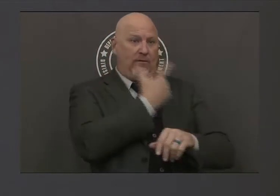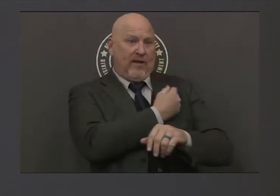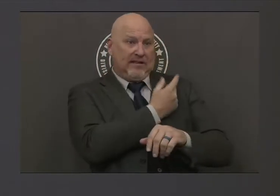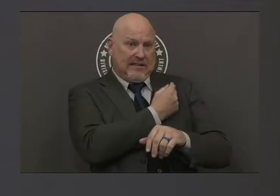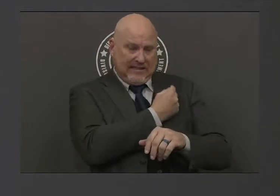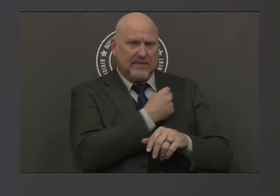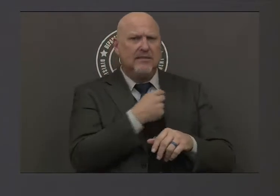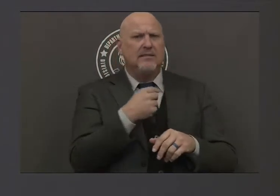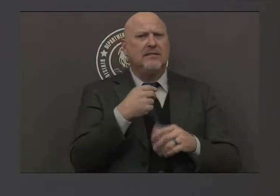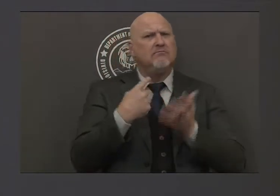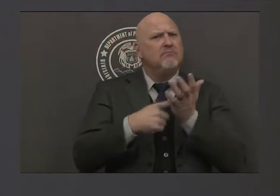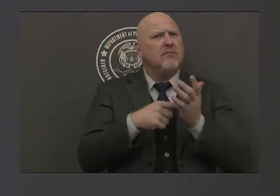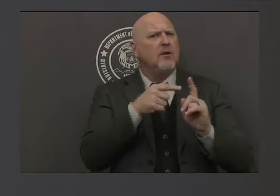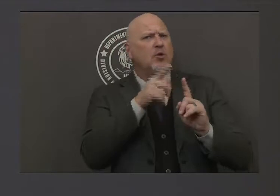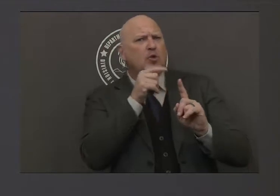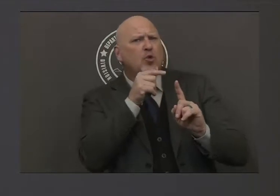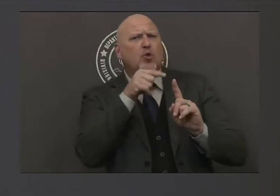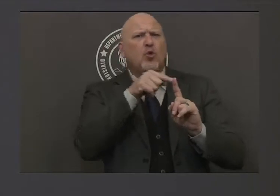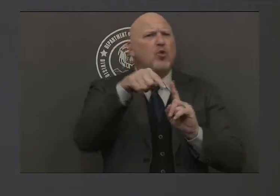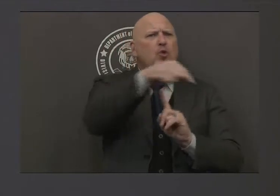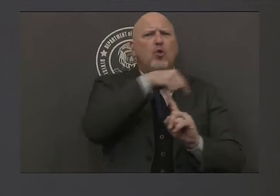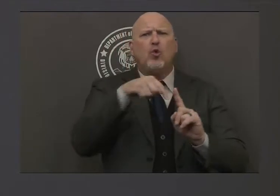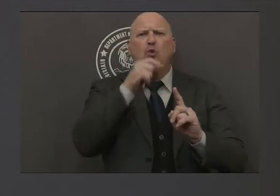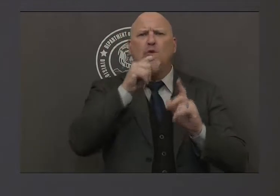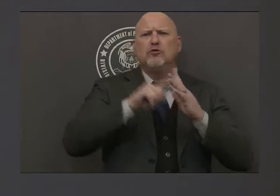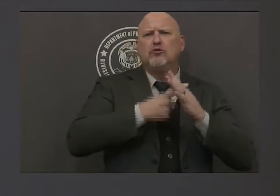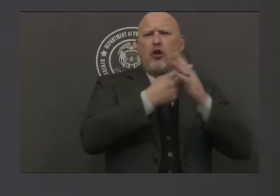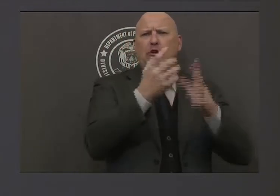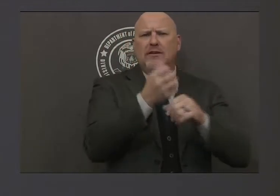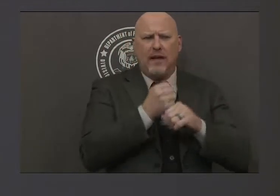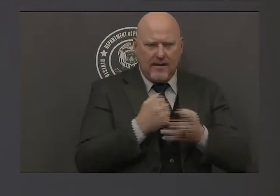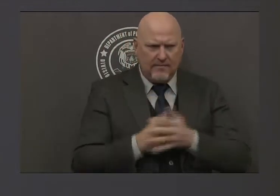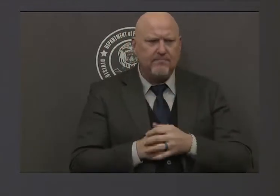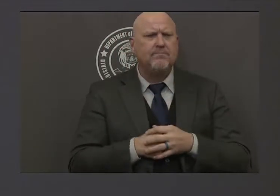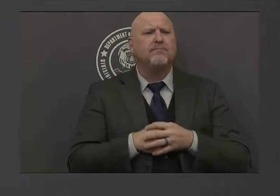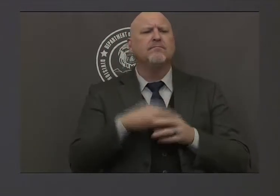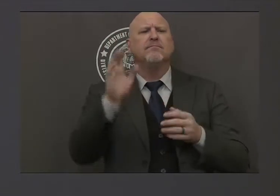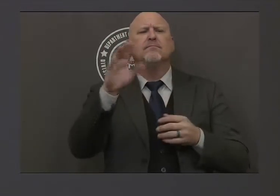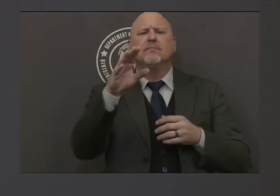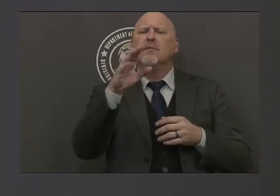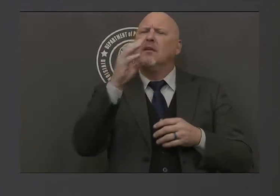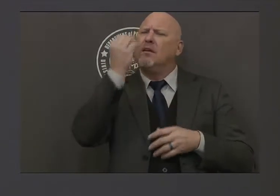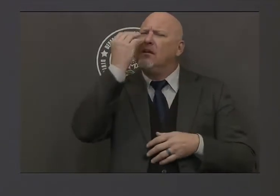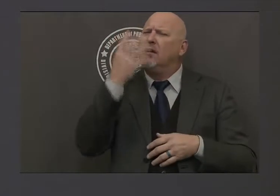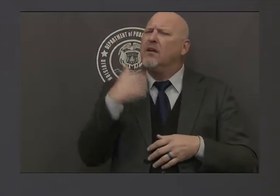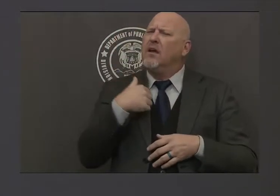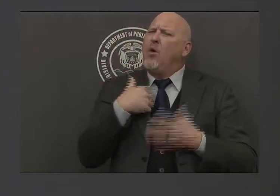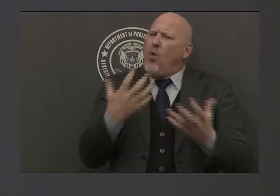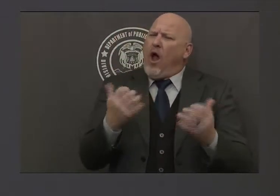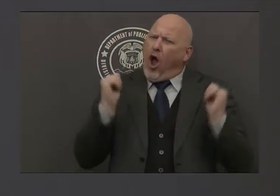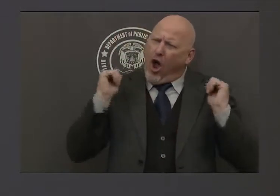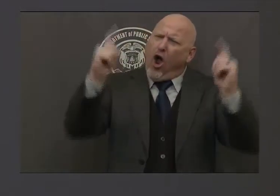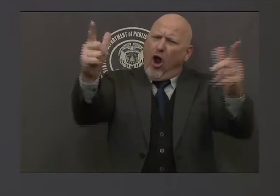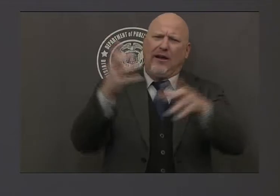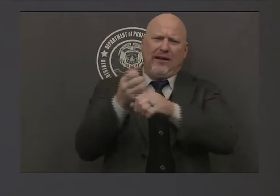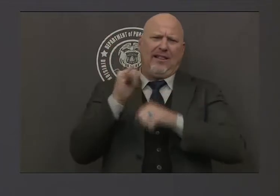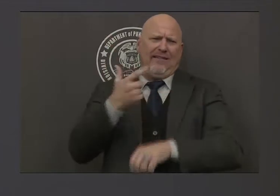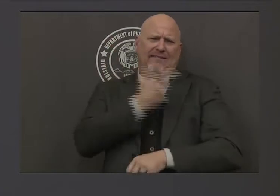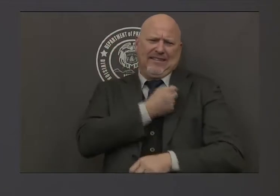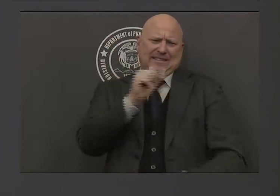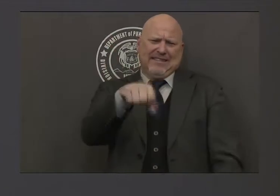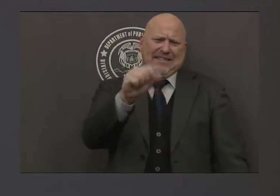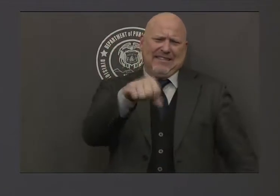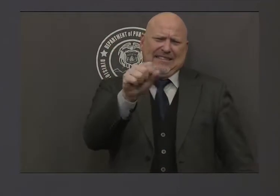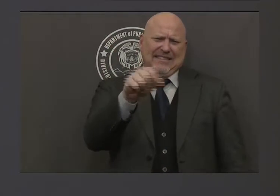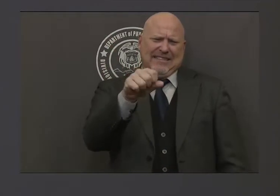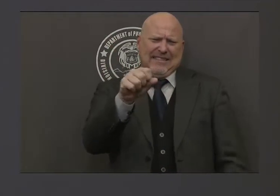to take some time to build up the supplies so that we have all that's necessary to vaccinate the people of Utah. But as we